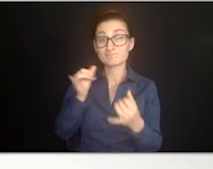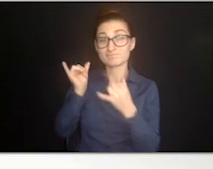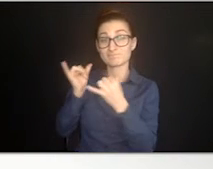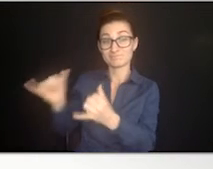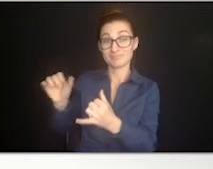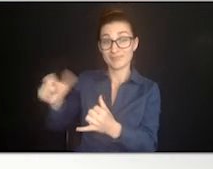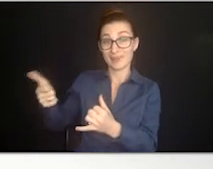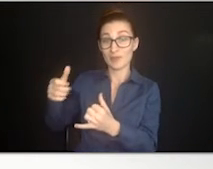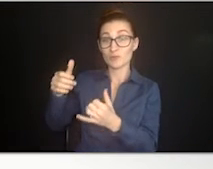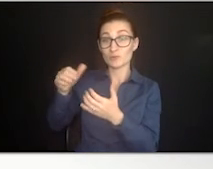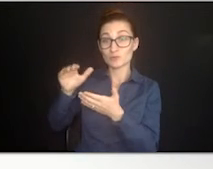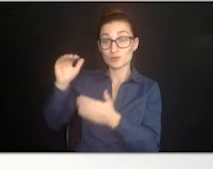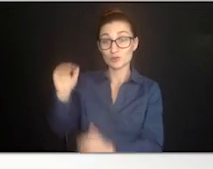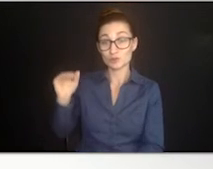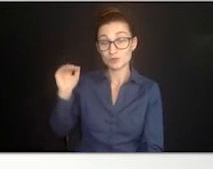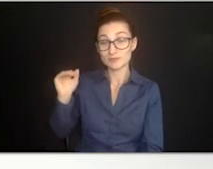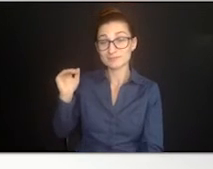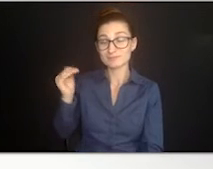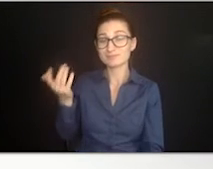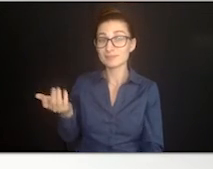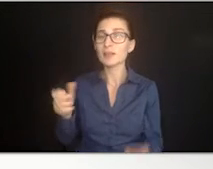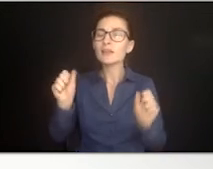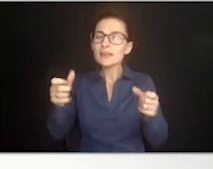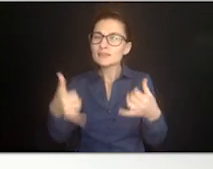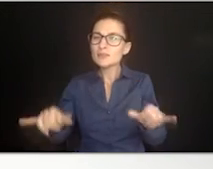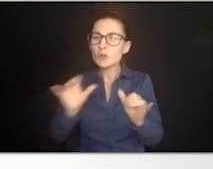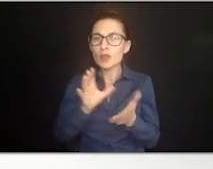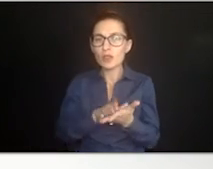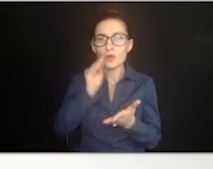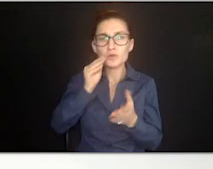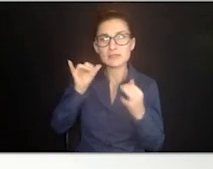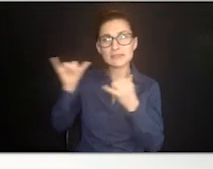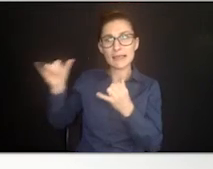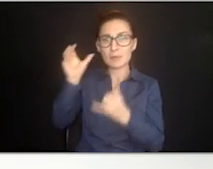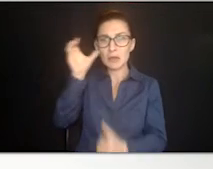doesn't mean that they can't learn the same things.